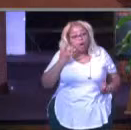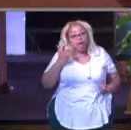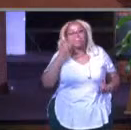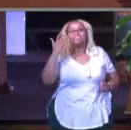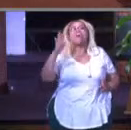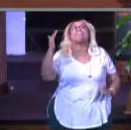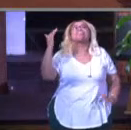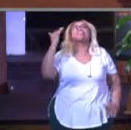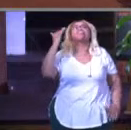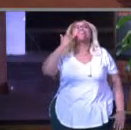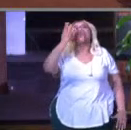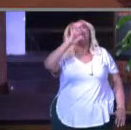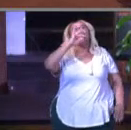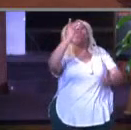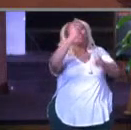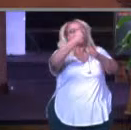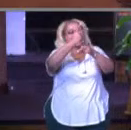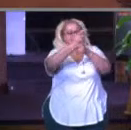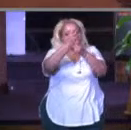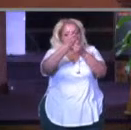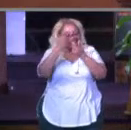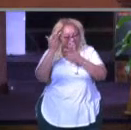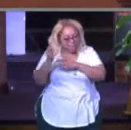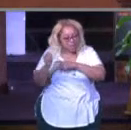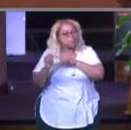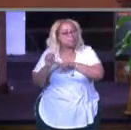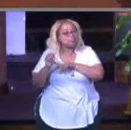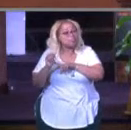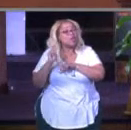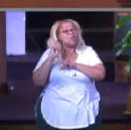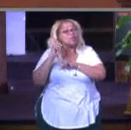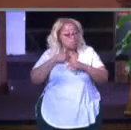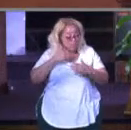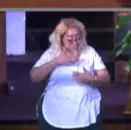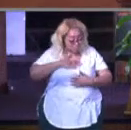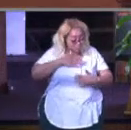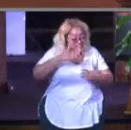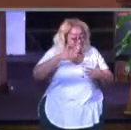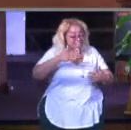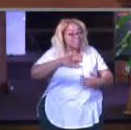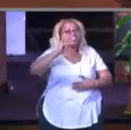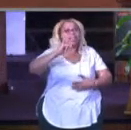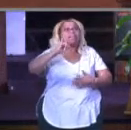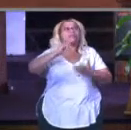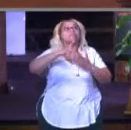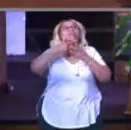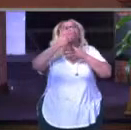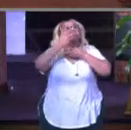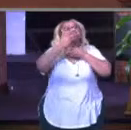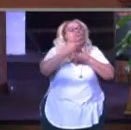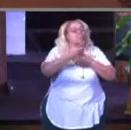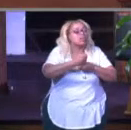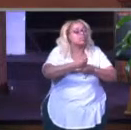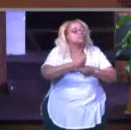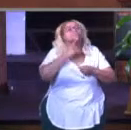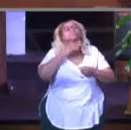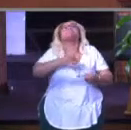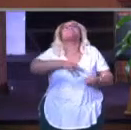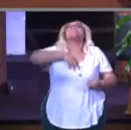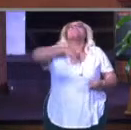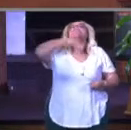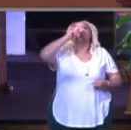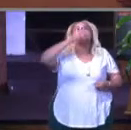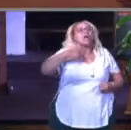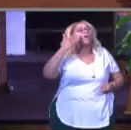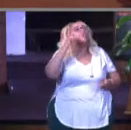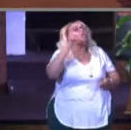Because he knew God was taking care of him. When we breathe, it's a signal of our trust. I know